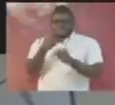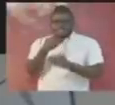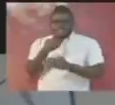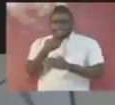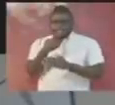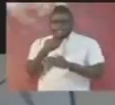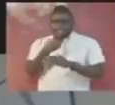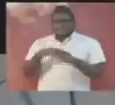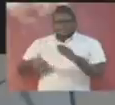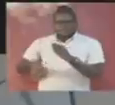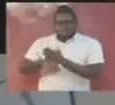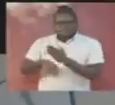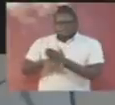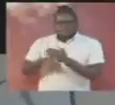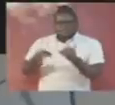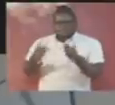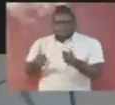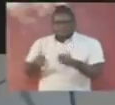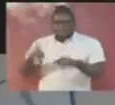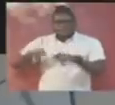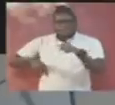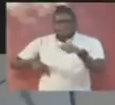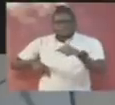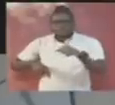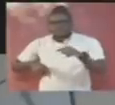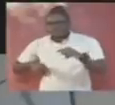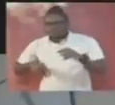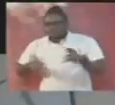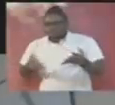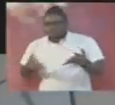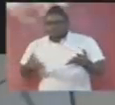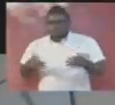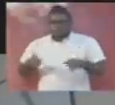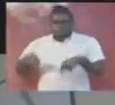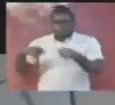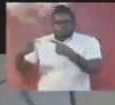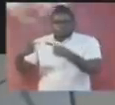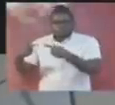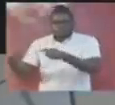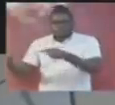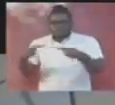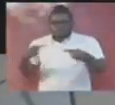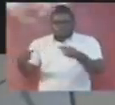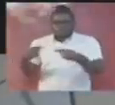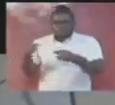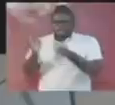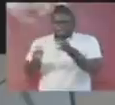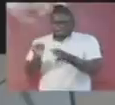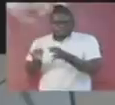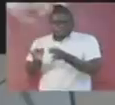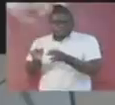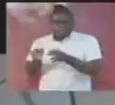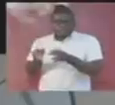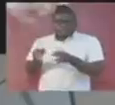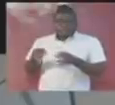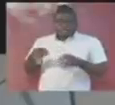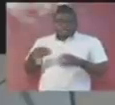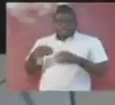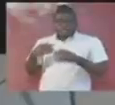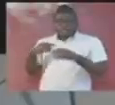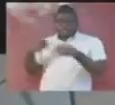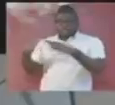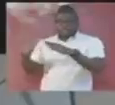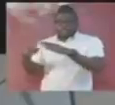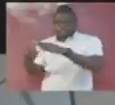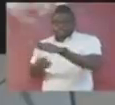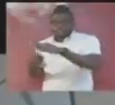which would involve a quarantine of 5 days or more. So we're wondering if the Ministry of Health will grant an